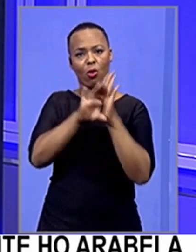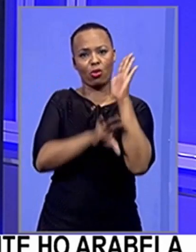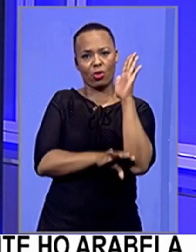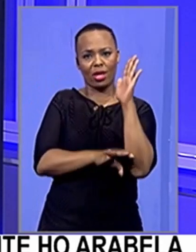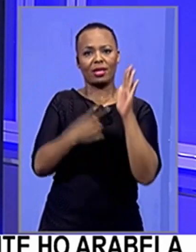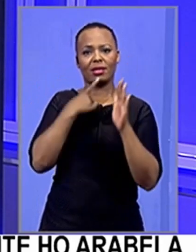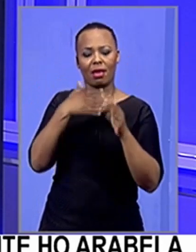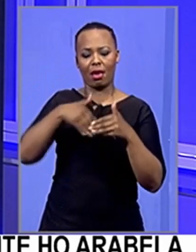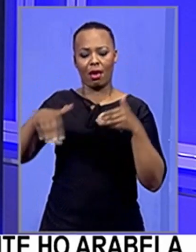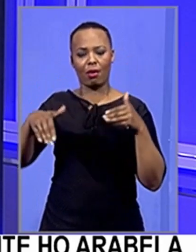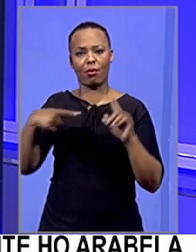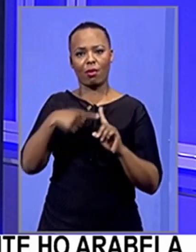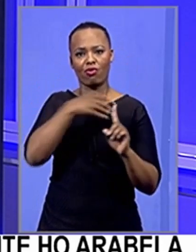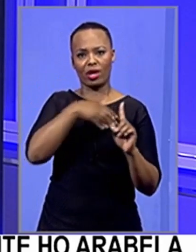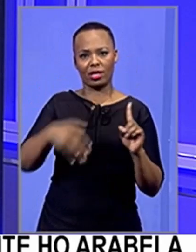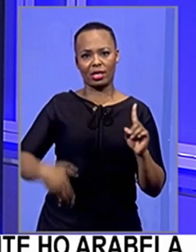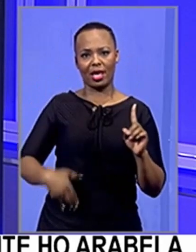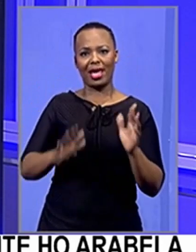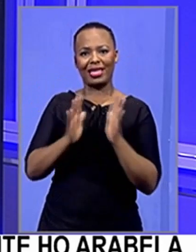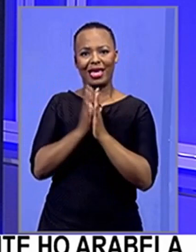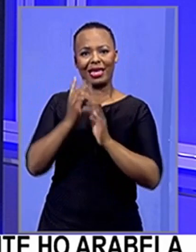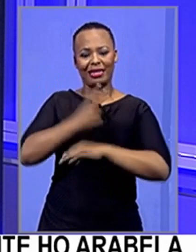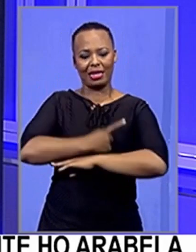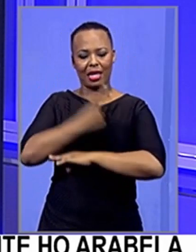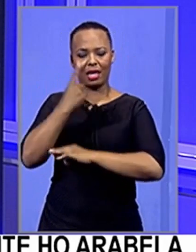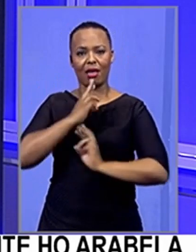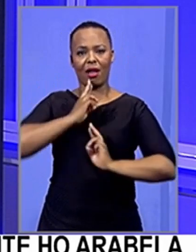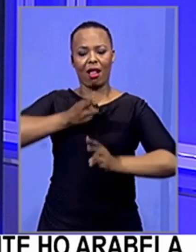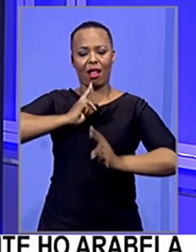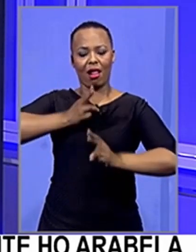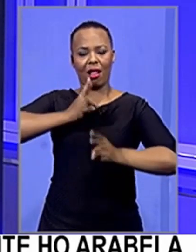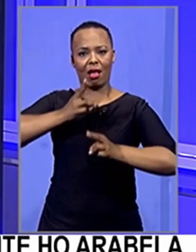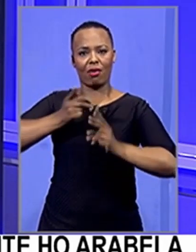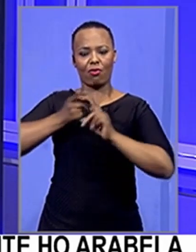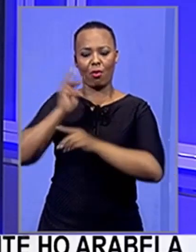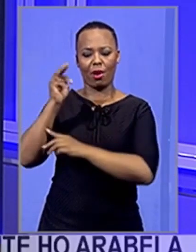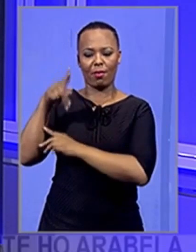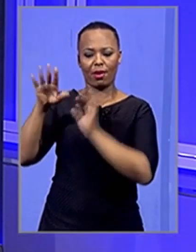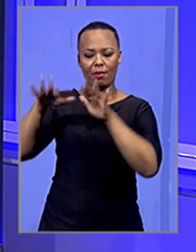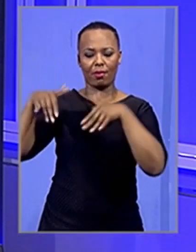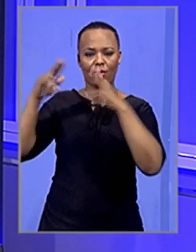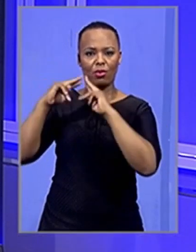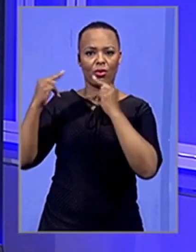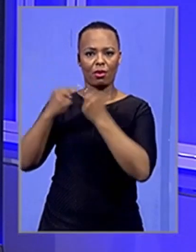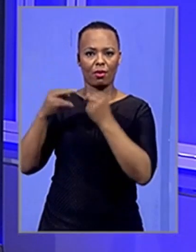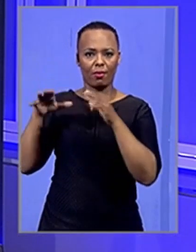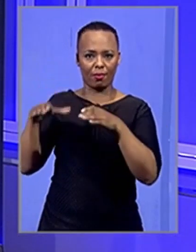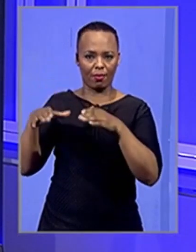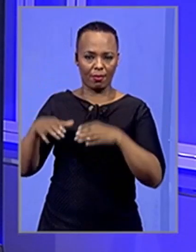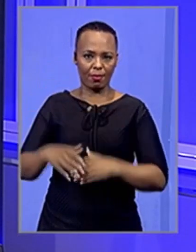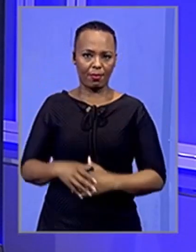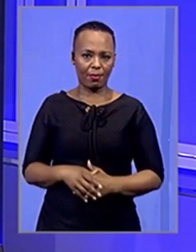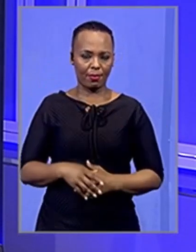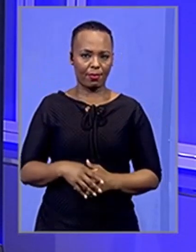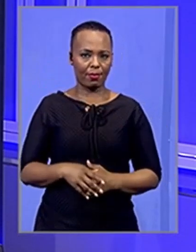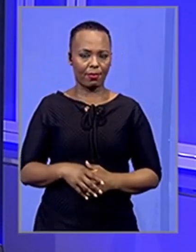setulo mo presidente o ne a fuwe matsatsi a 10 ho araba maikutlo a tekilweng ke ditho tsa moifo.